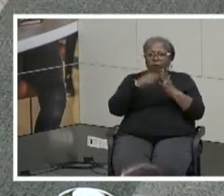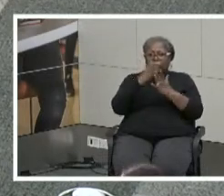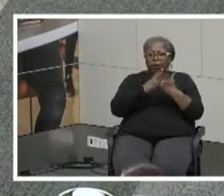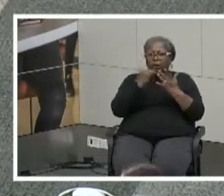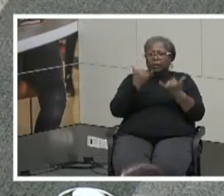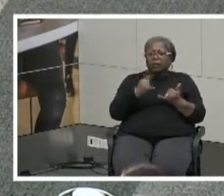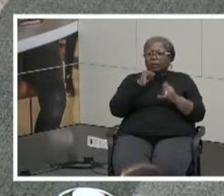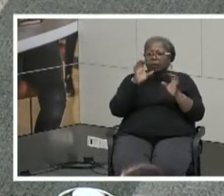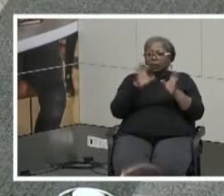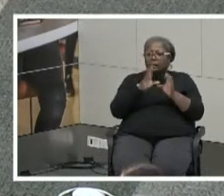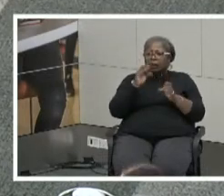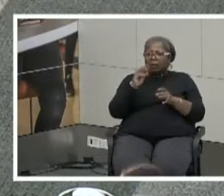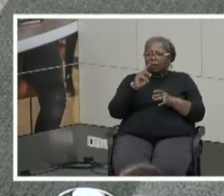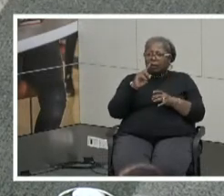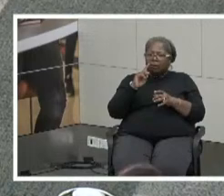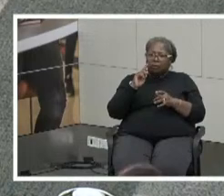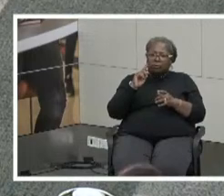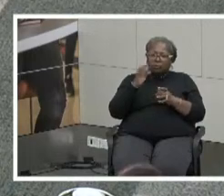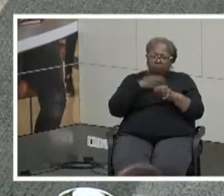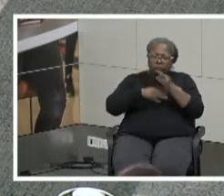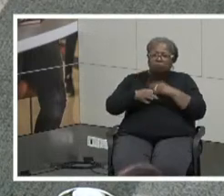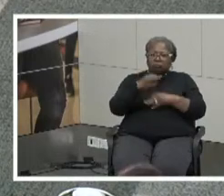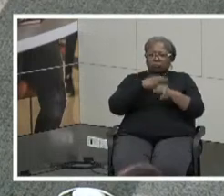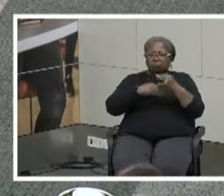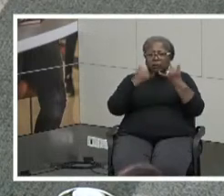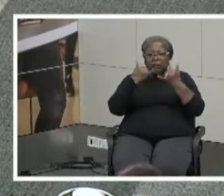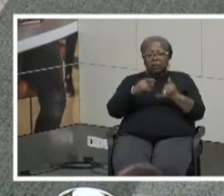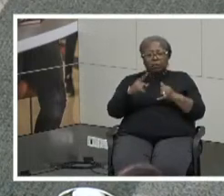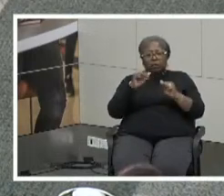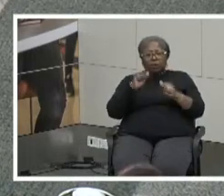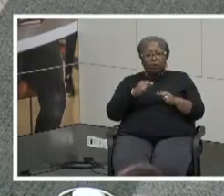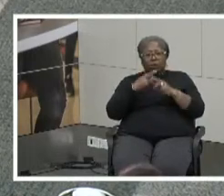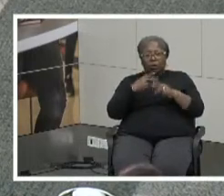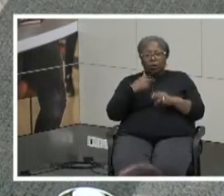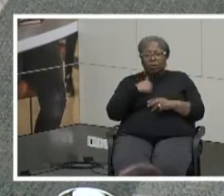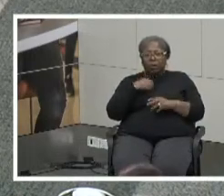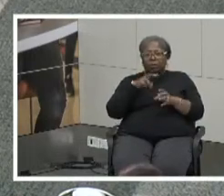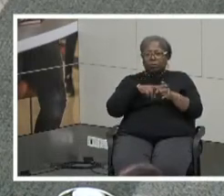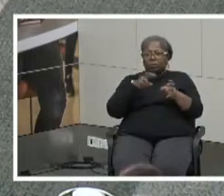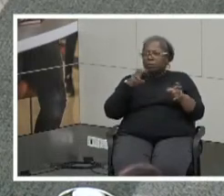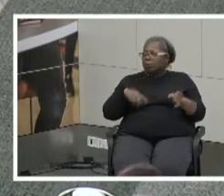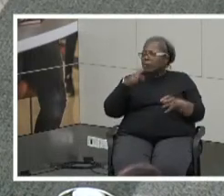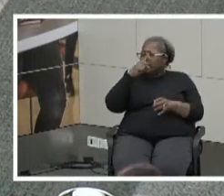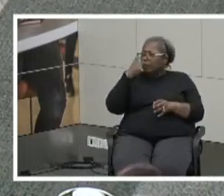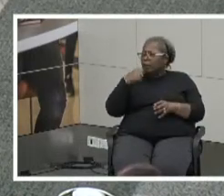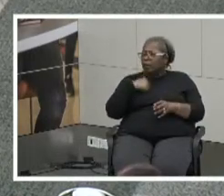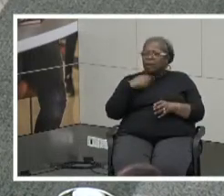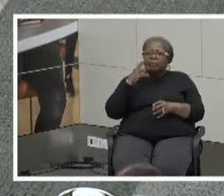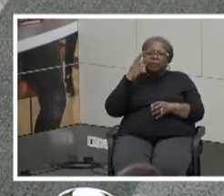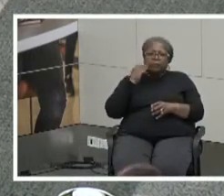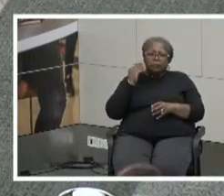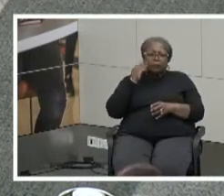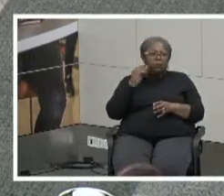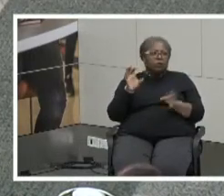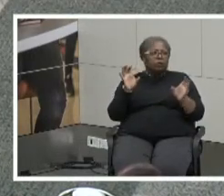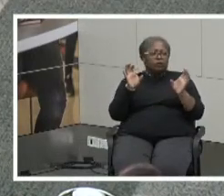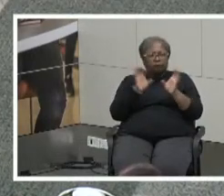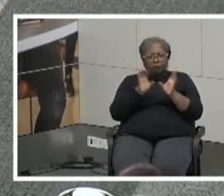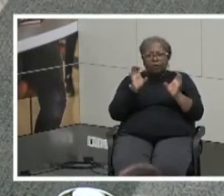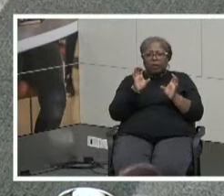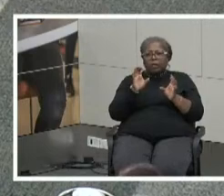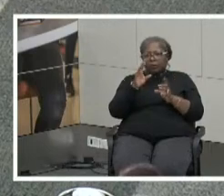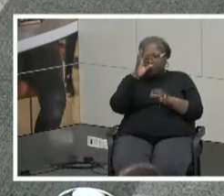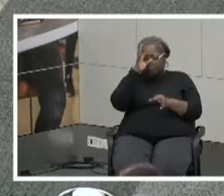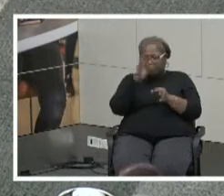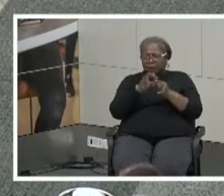uncertified in a revolving door of substitutes and now you can just call me resigned because I'm an experienced certified